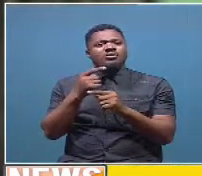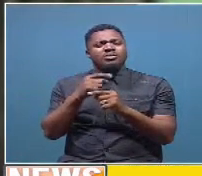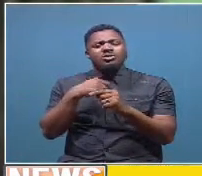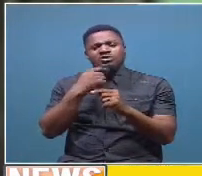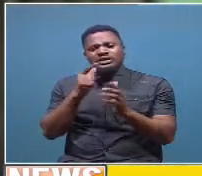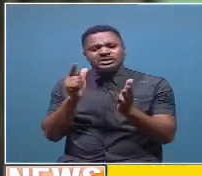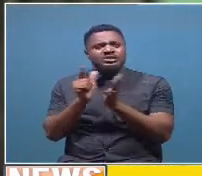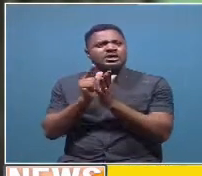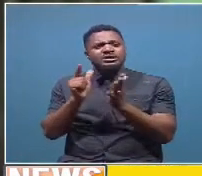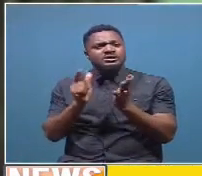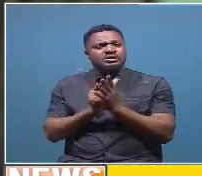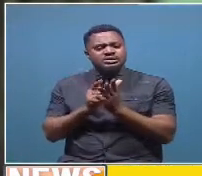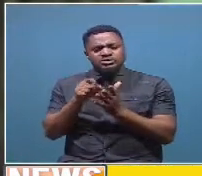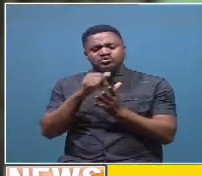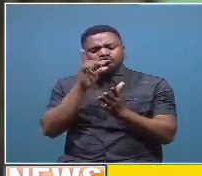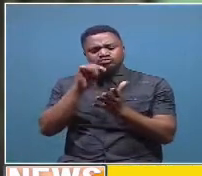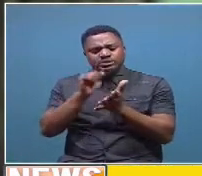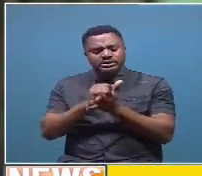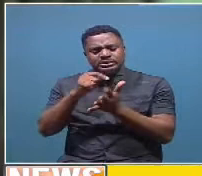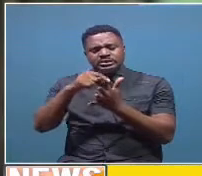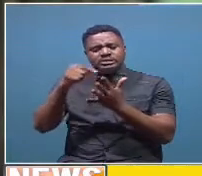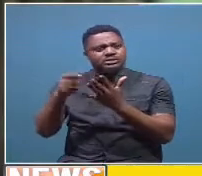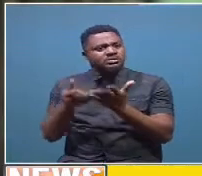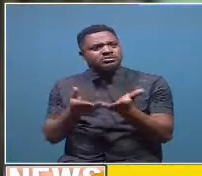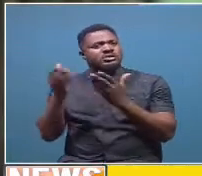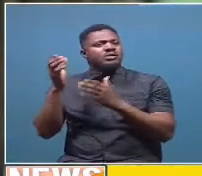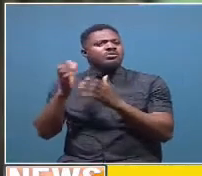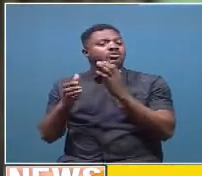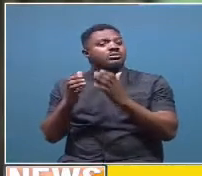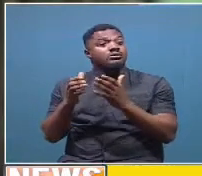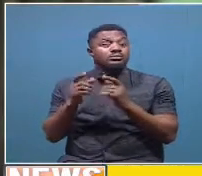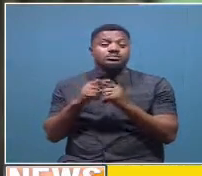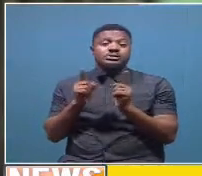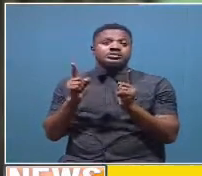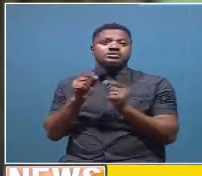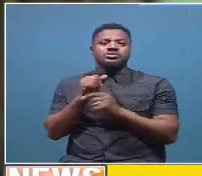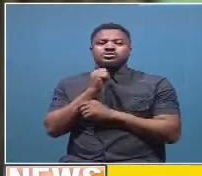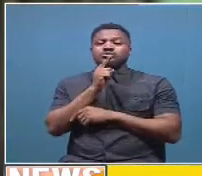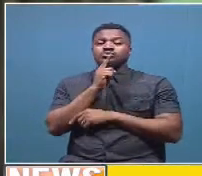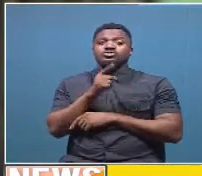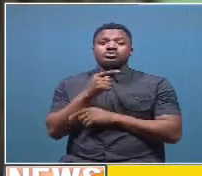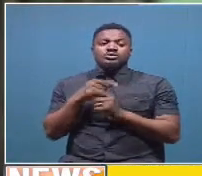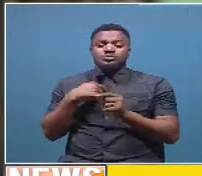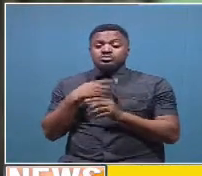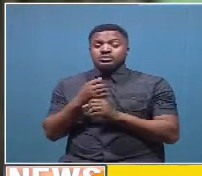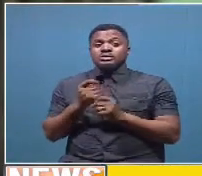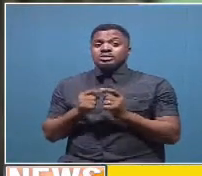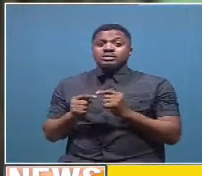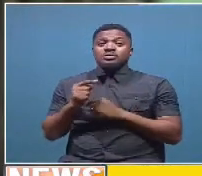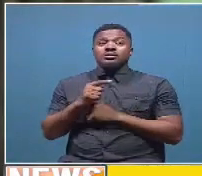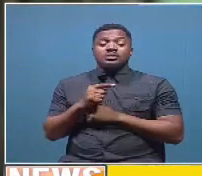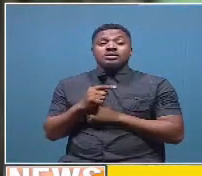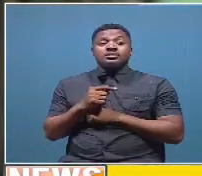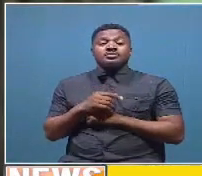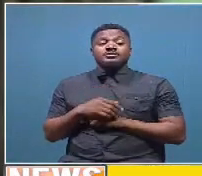quoting laws. You haven't applied this. We are sending you to court. But that is not the impression we are getting today.